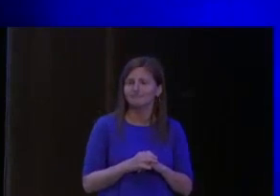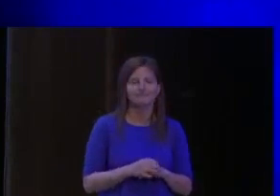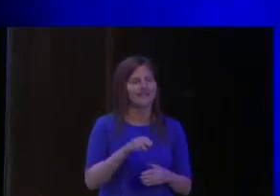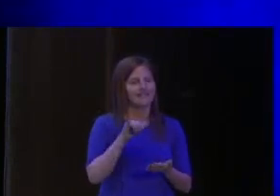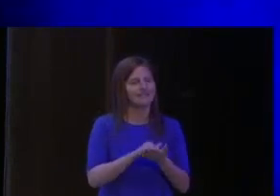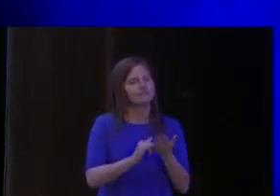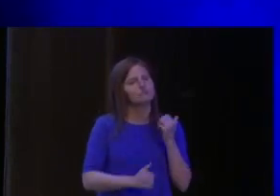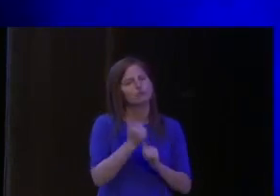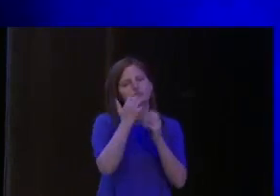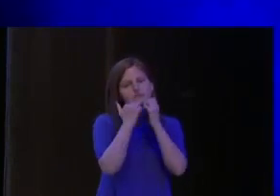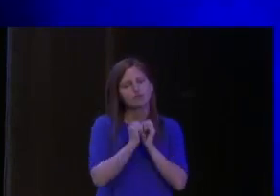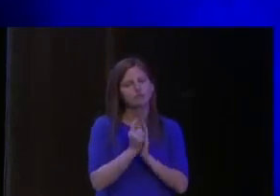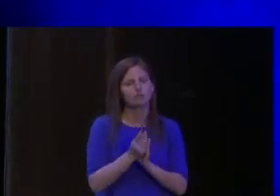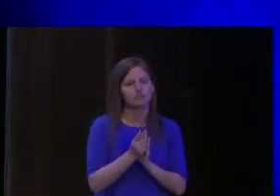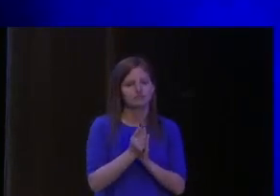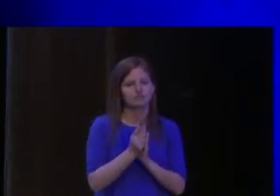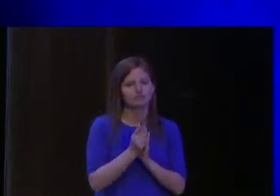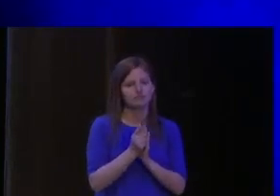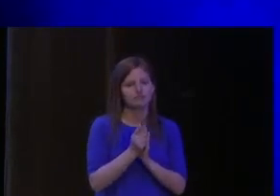at this most sacred moment.